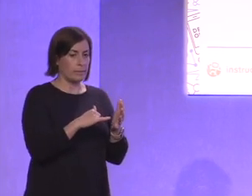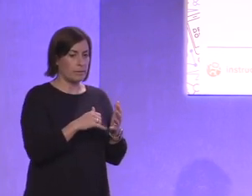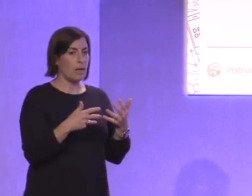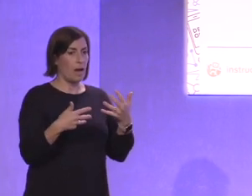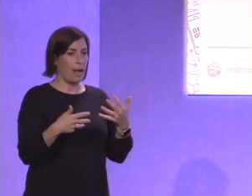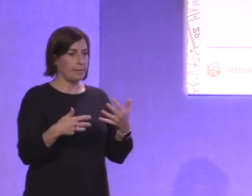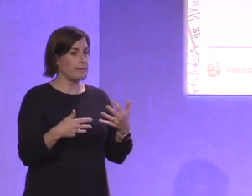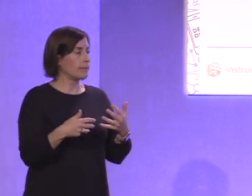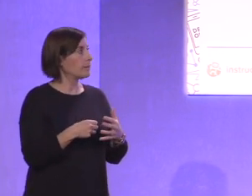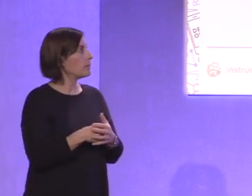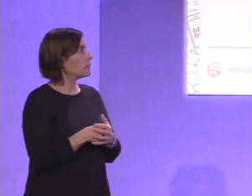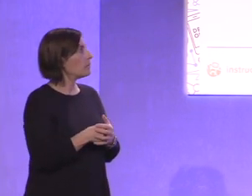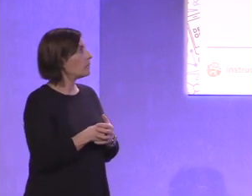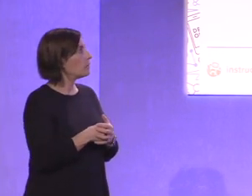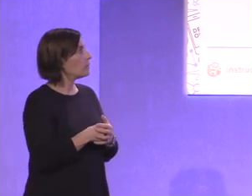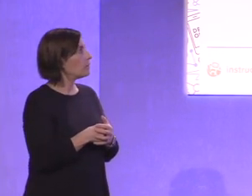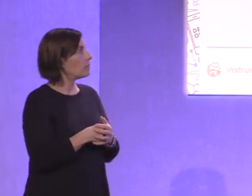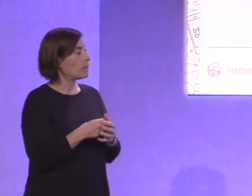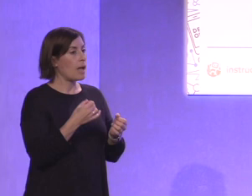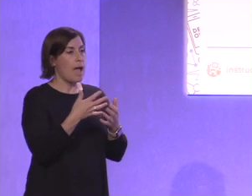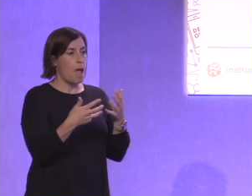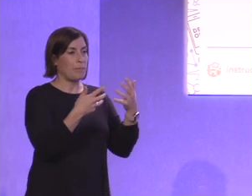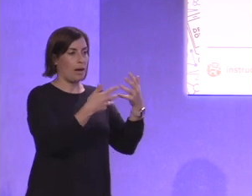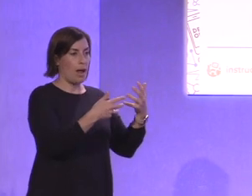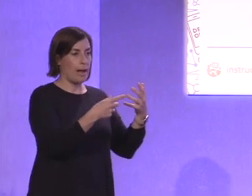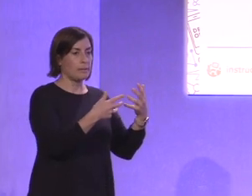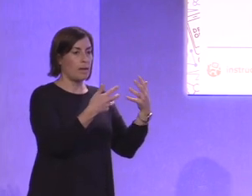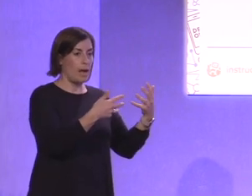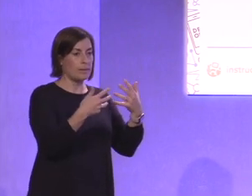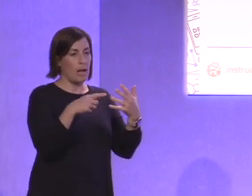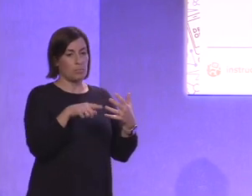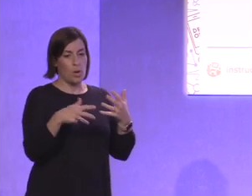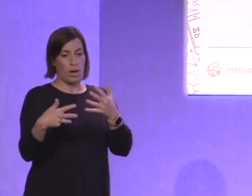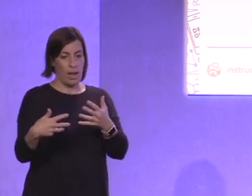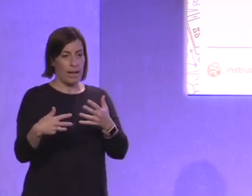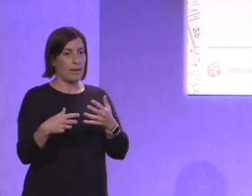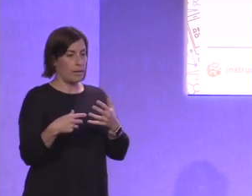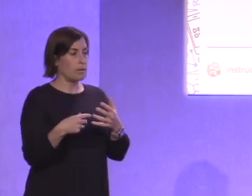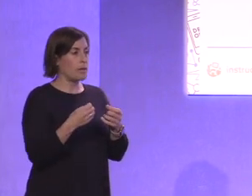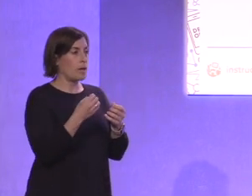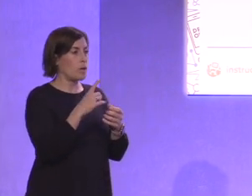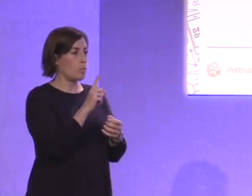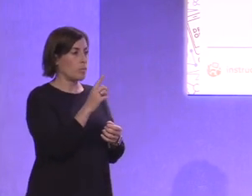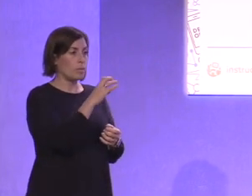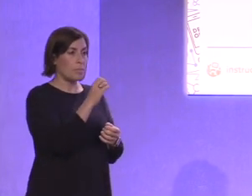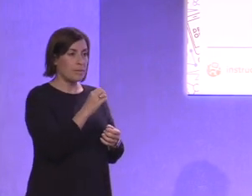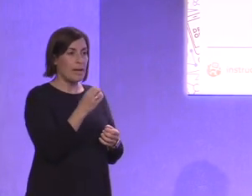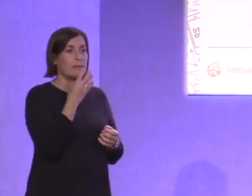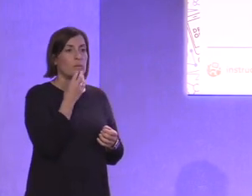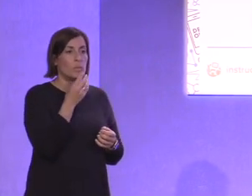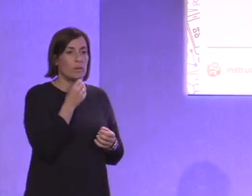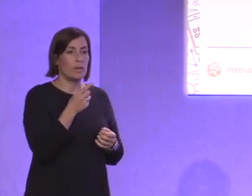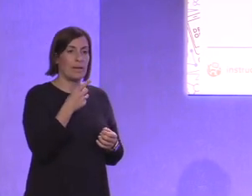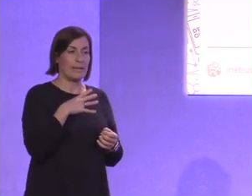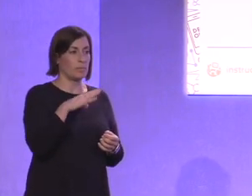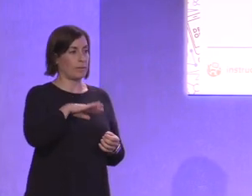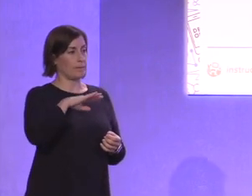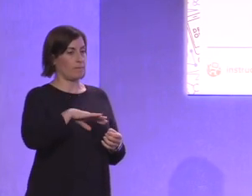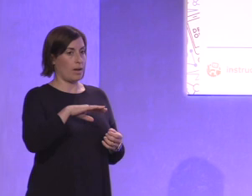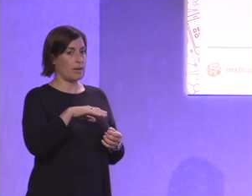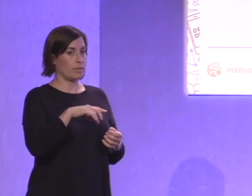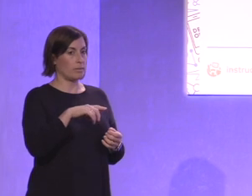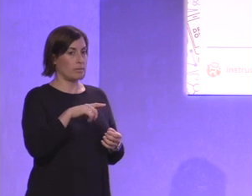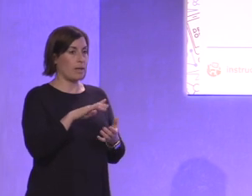expressed as a number of nines. What percentage of time does your user need to be happy in order to rely? I'm not happy.